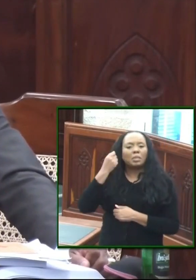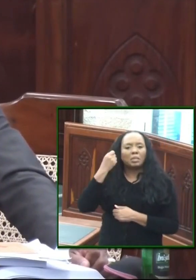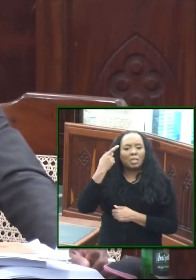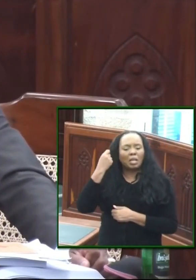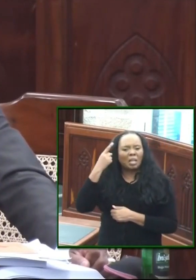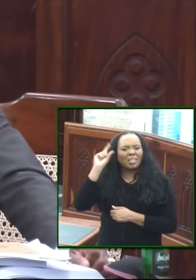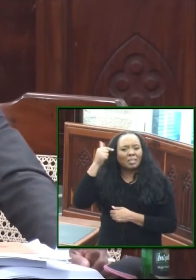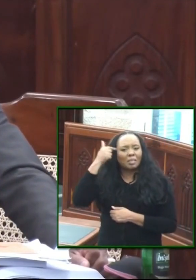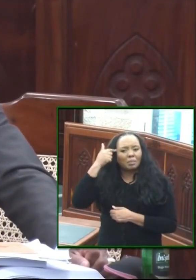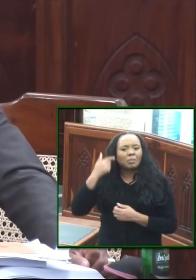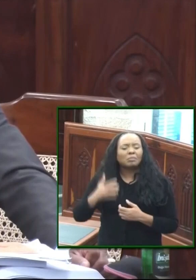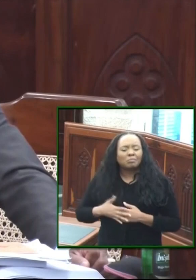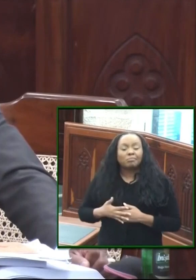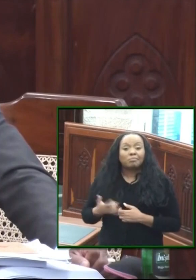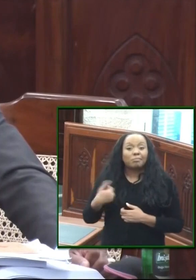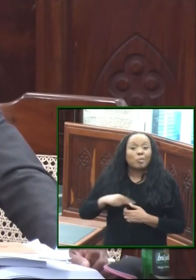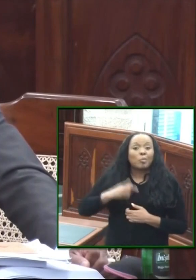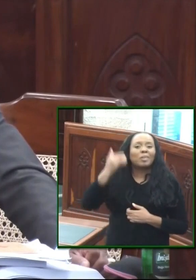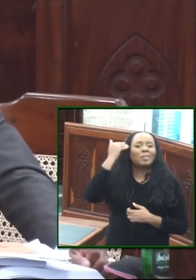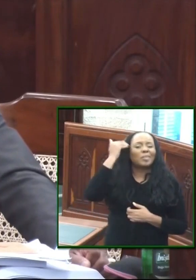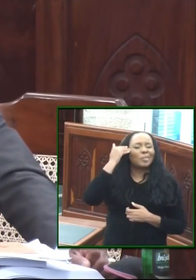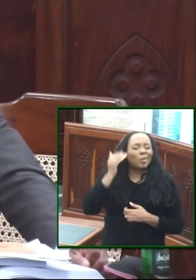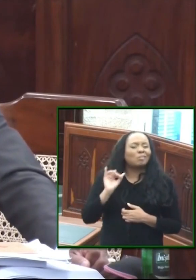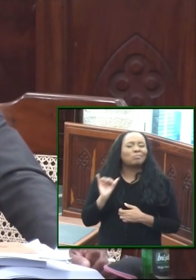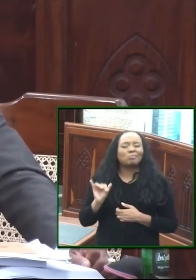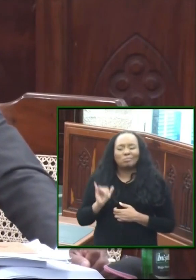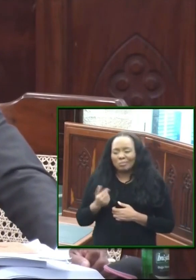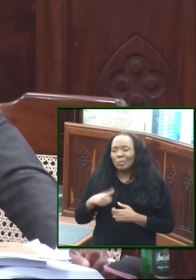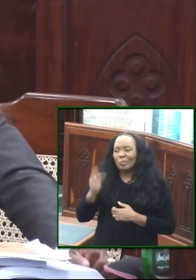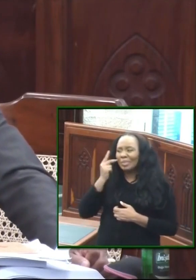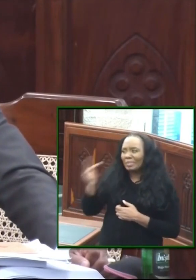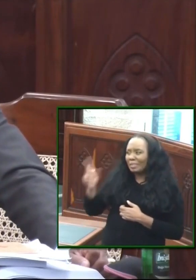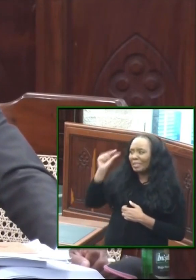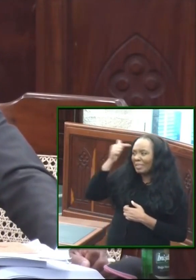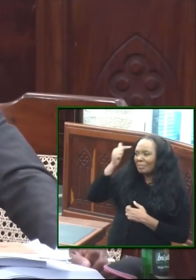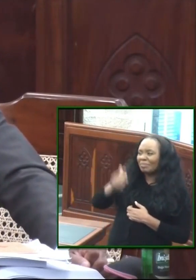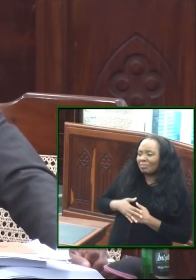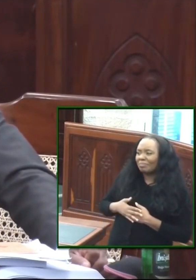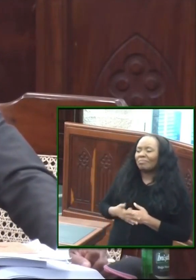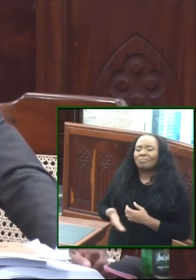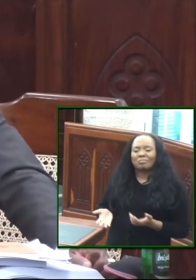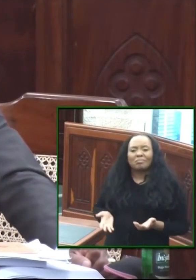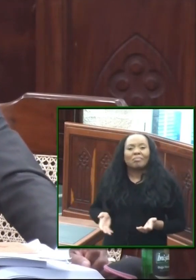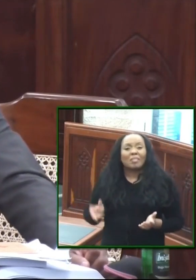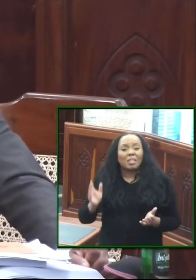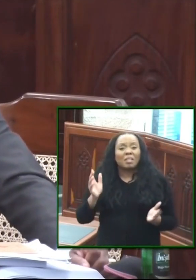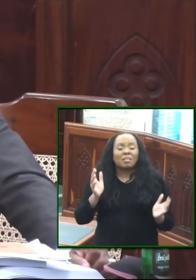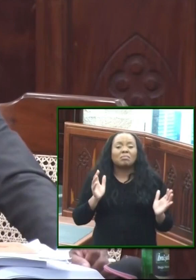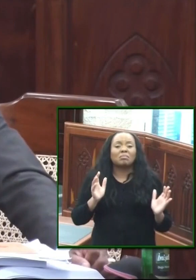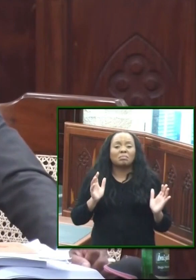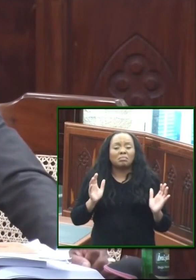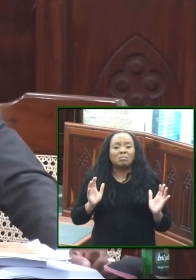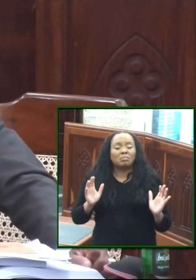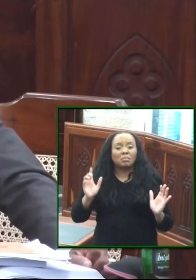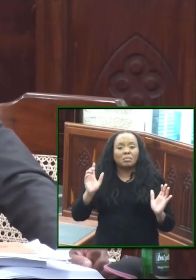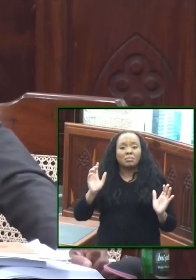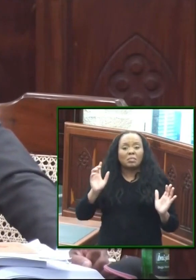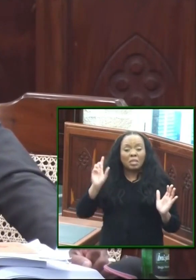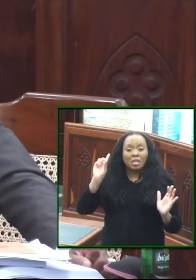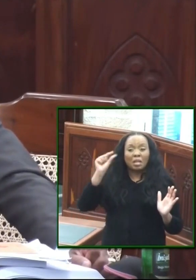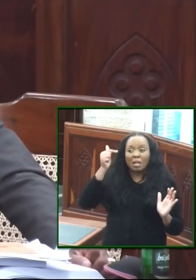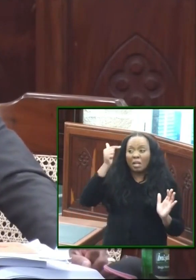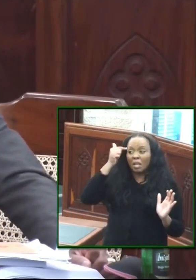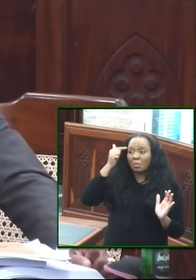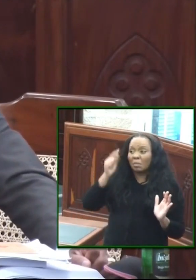doing. We understand that this government is attempting to atone for the